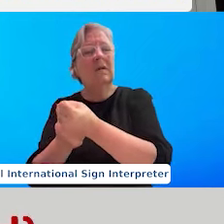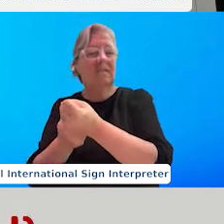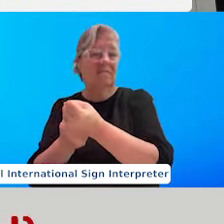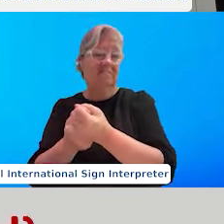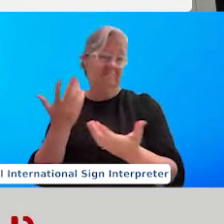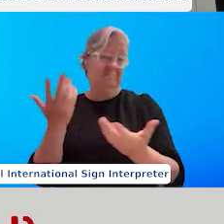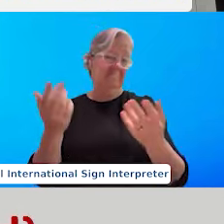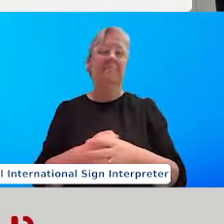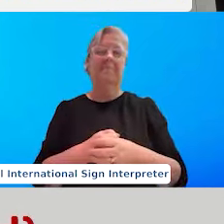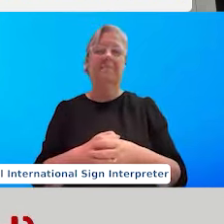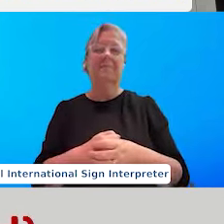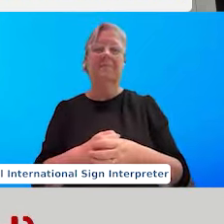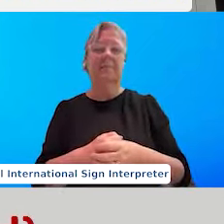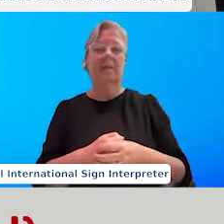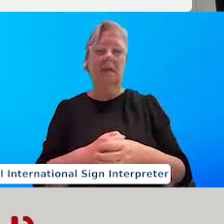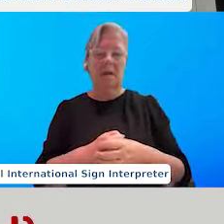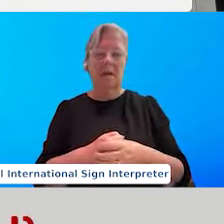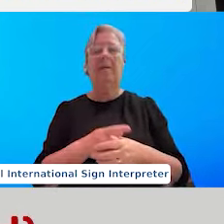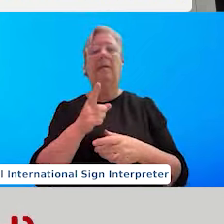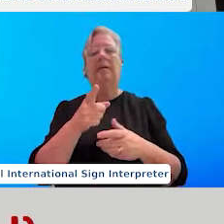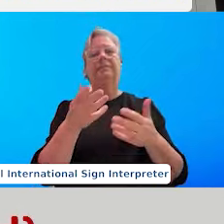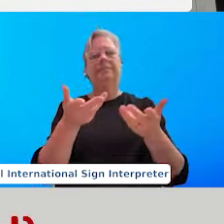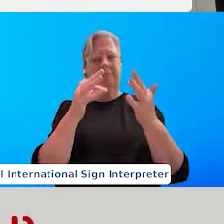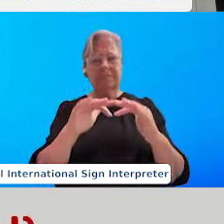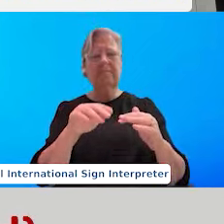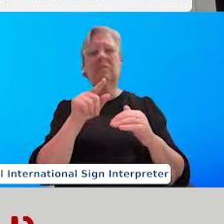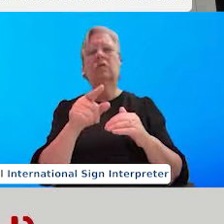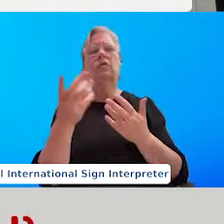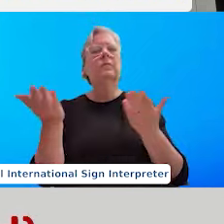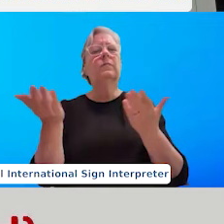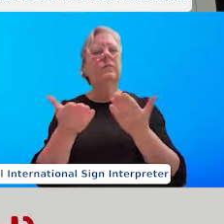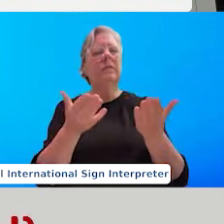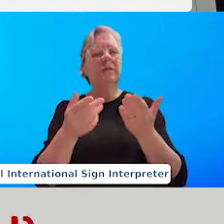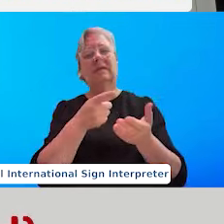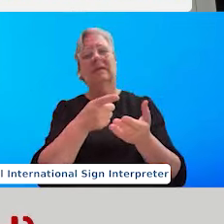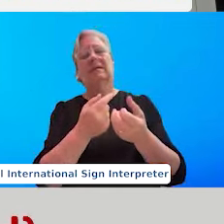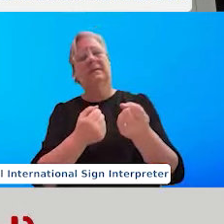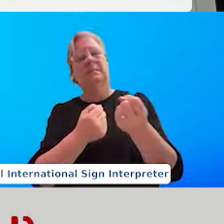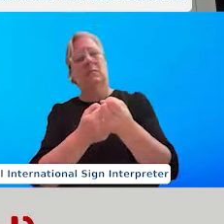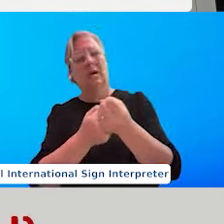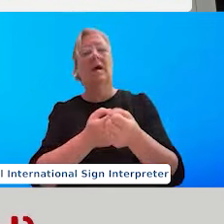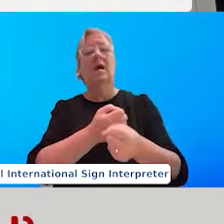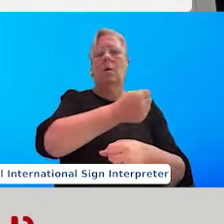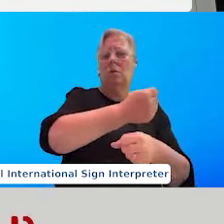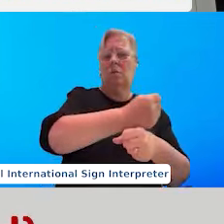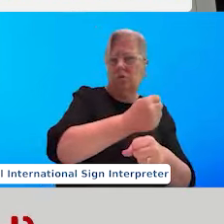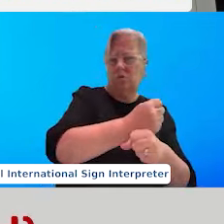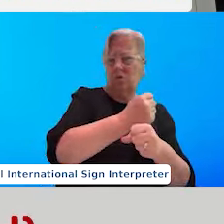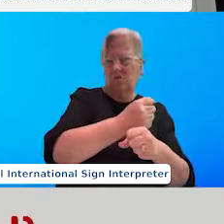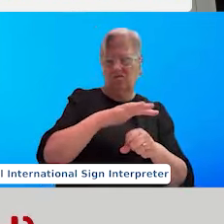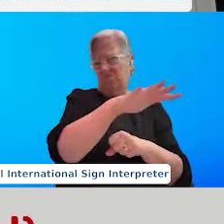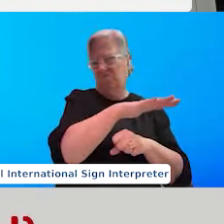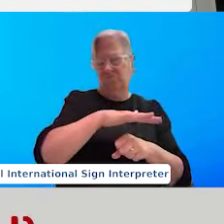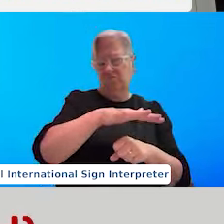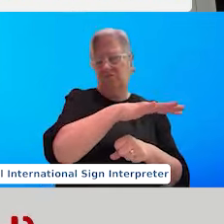These are some of the examples, like if they study in the social science, they get a certain amount of the